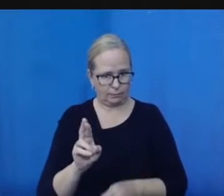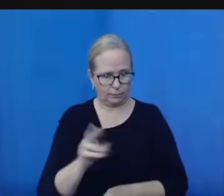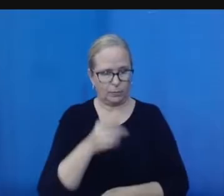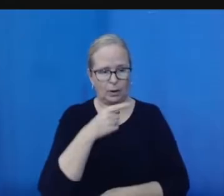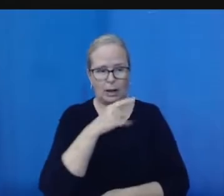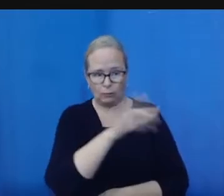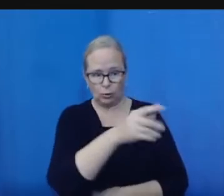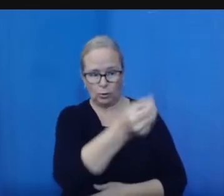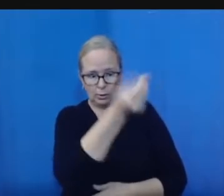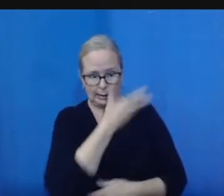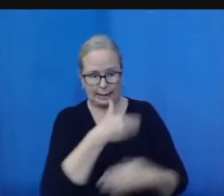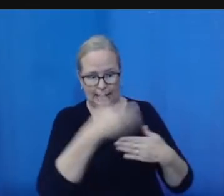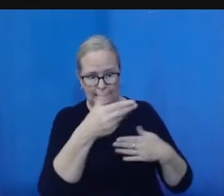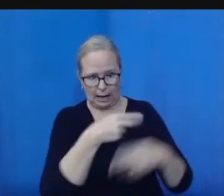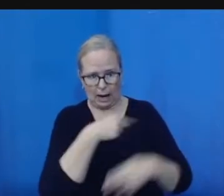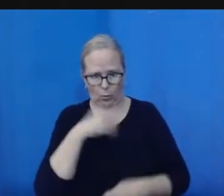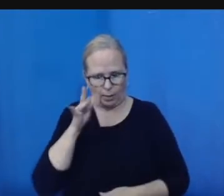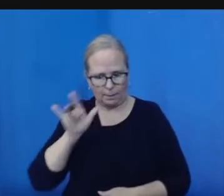Thank you. Yeah.